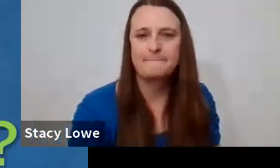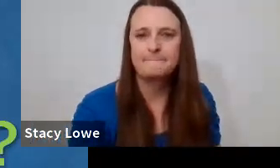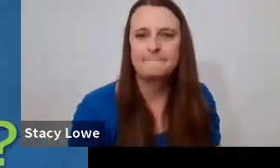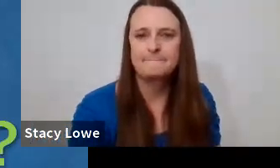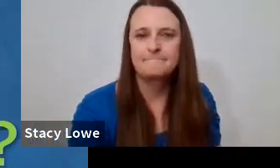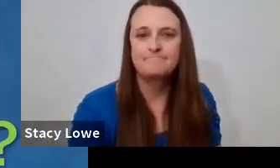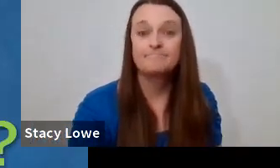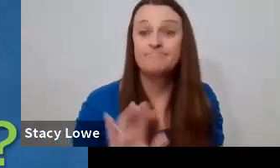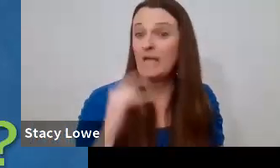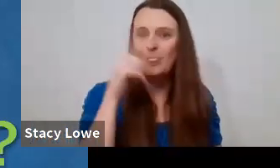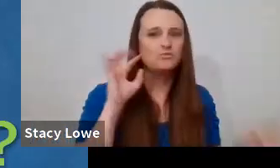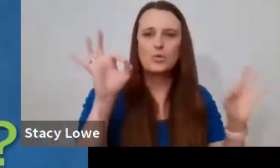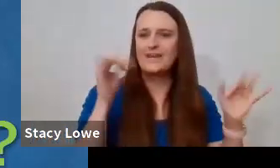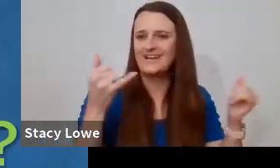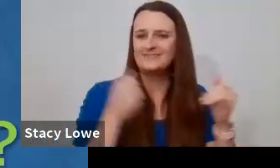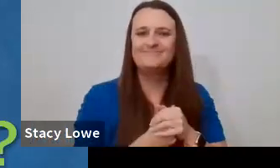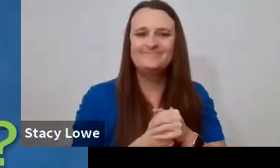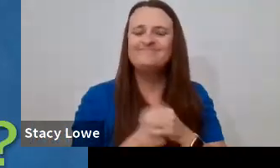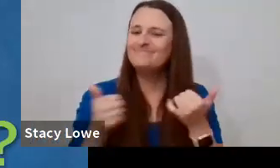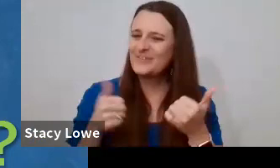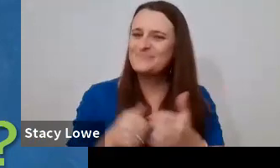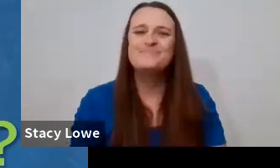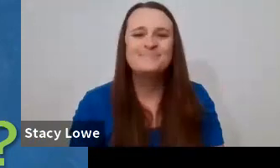that looks great. Great.